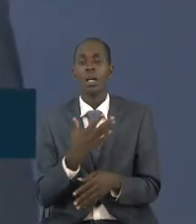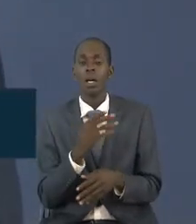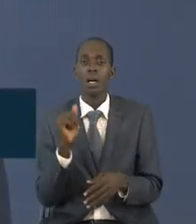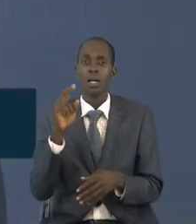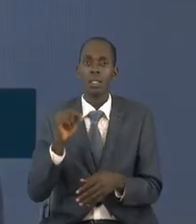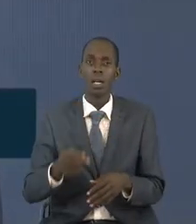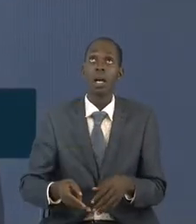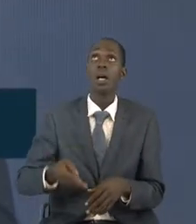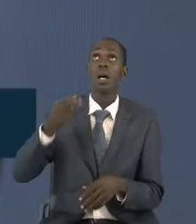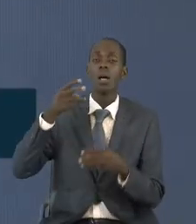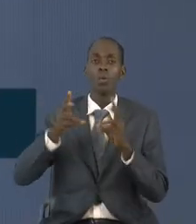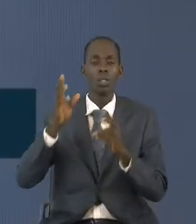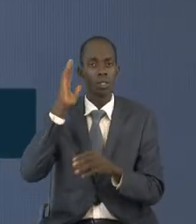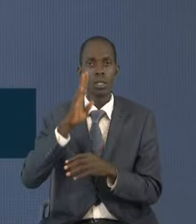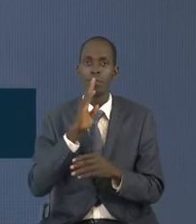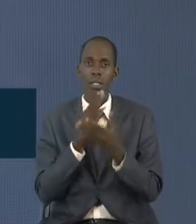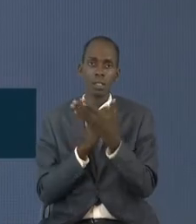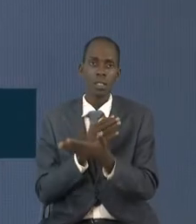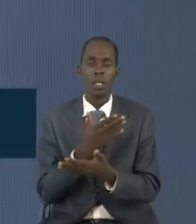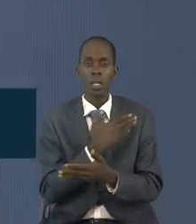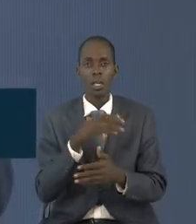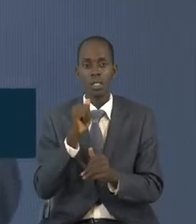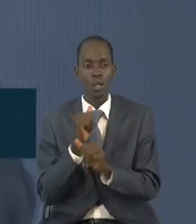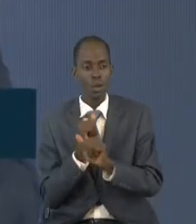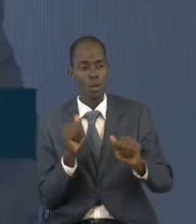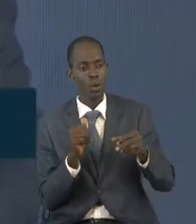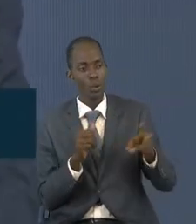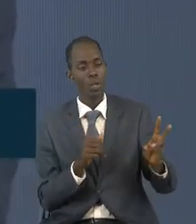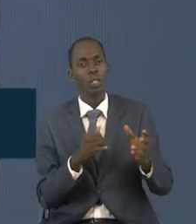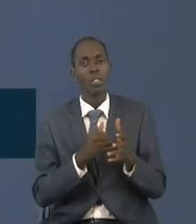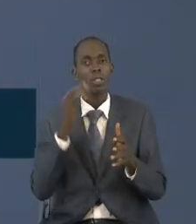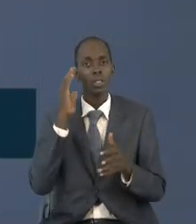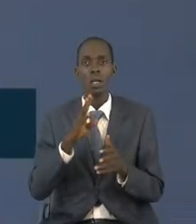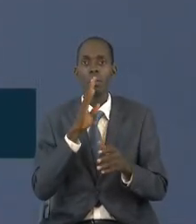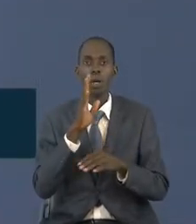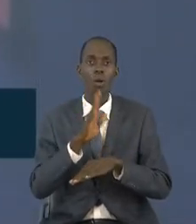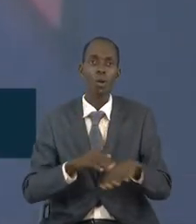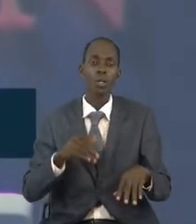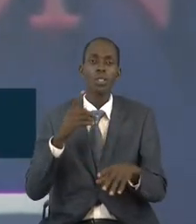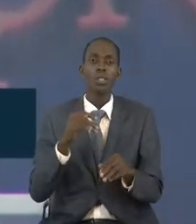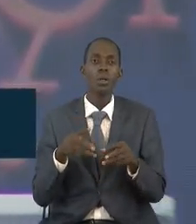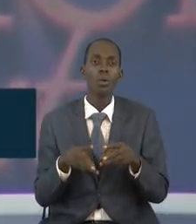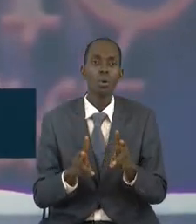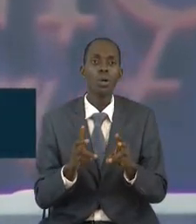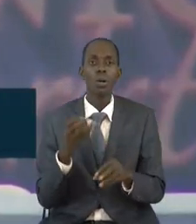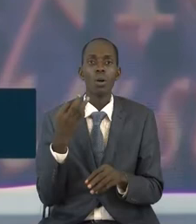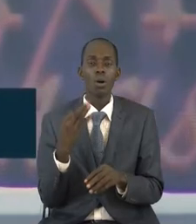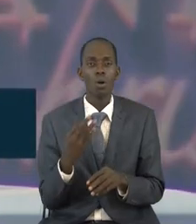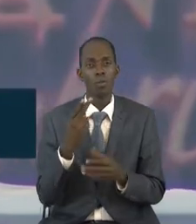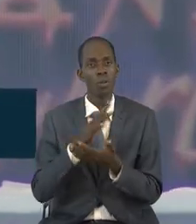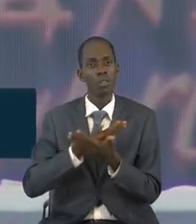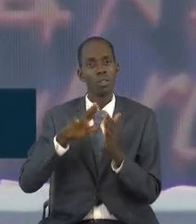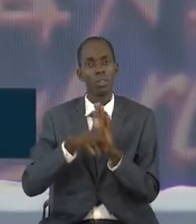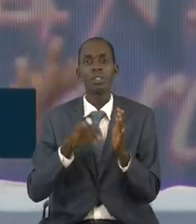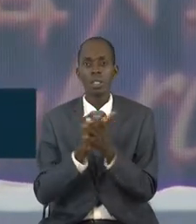be there, and a way, it shall be called the way of holiness. That's the way of